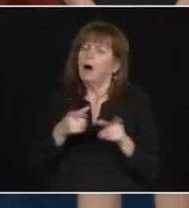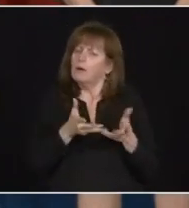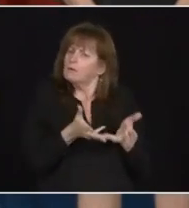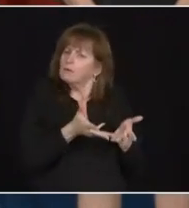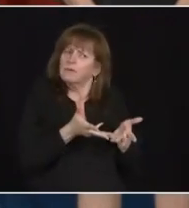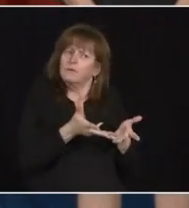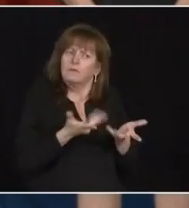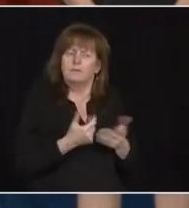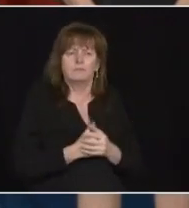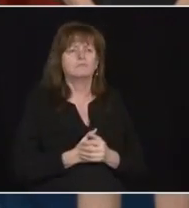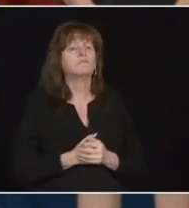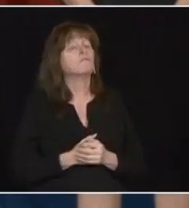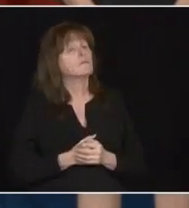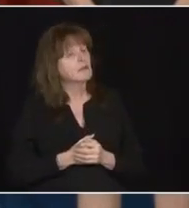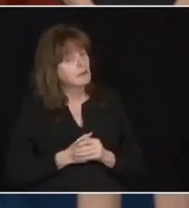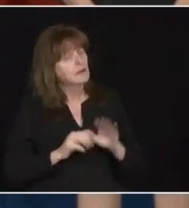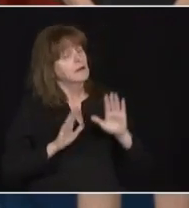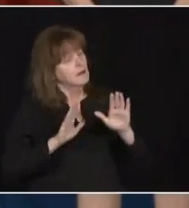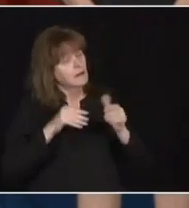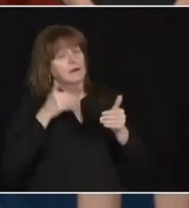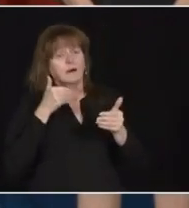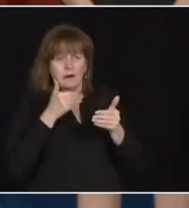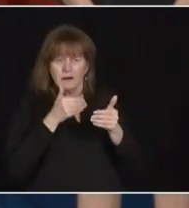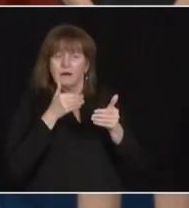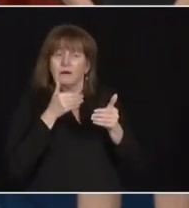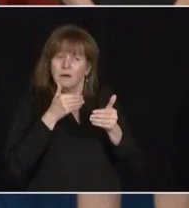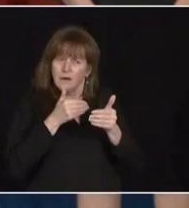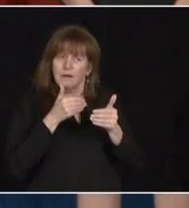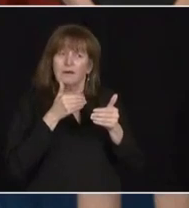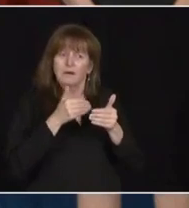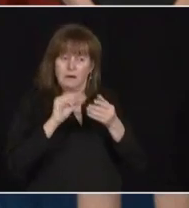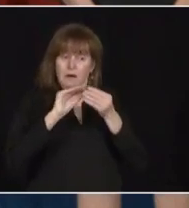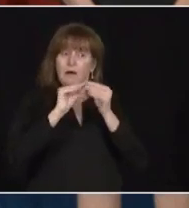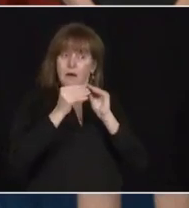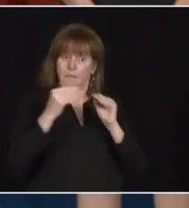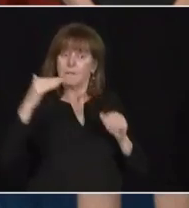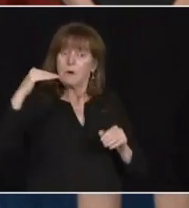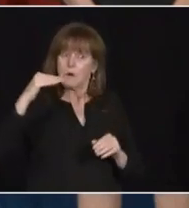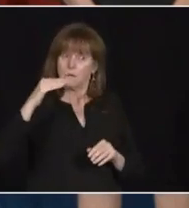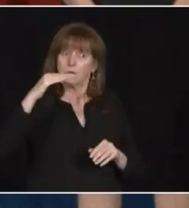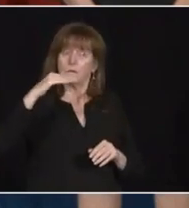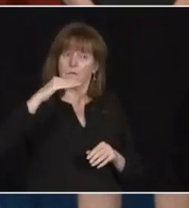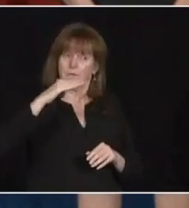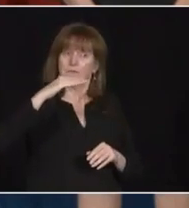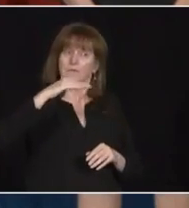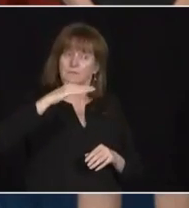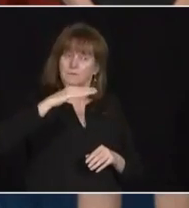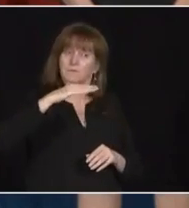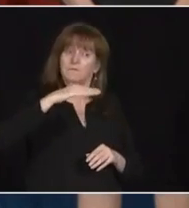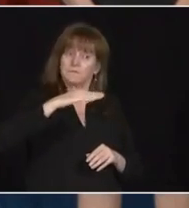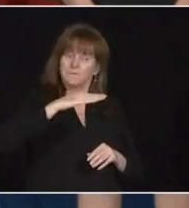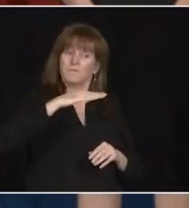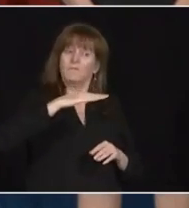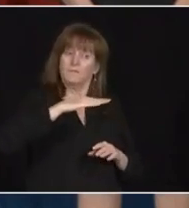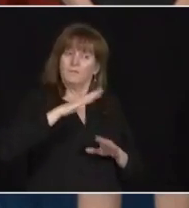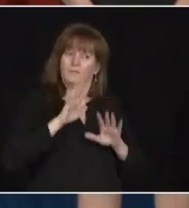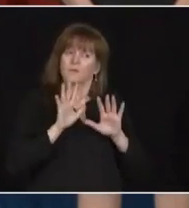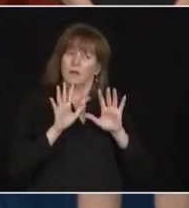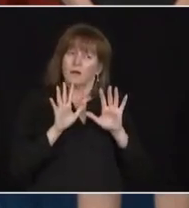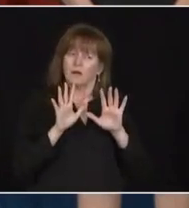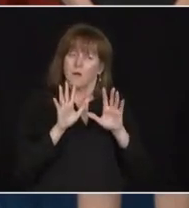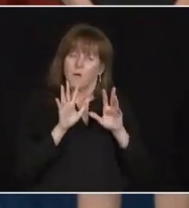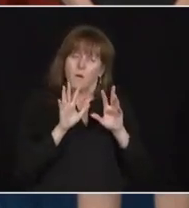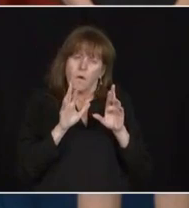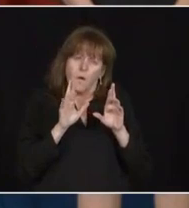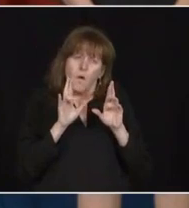right across the province. The numbers are coming down, Haley, and I think the opportunity will come hopefully sooner than